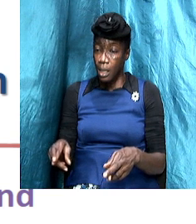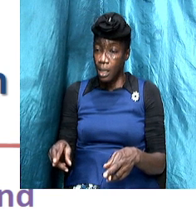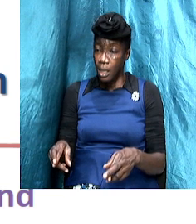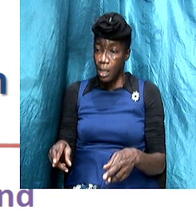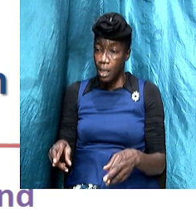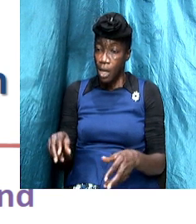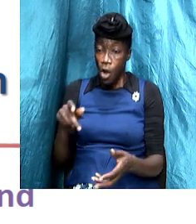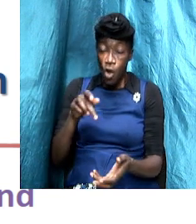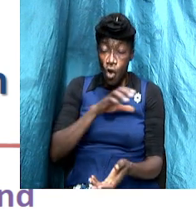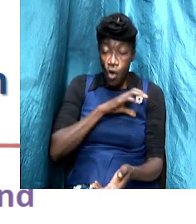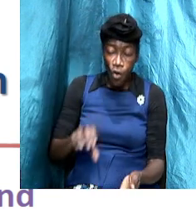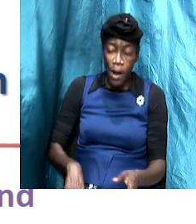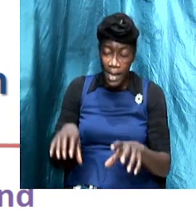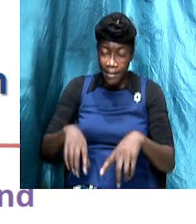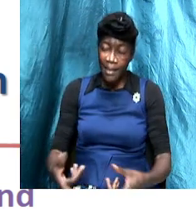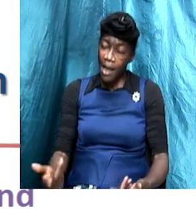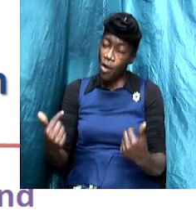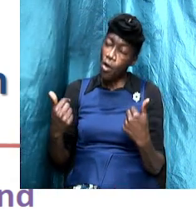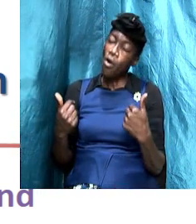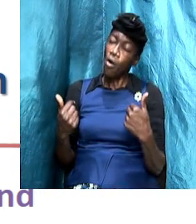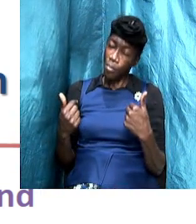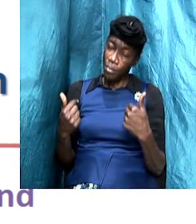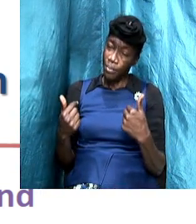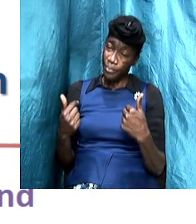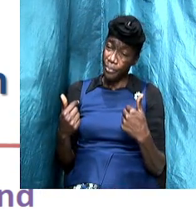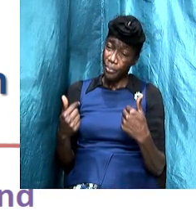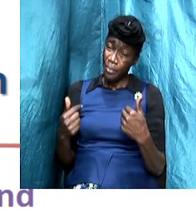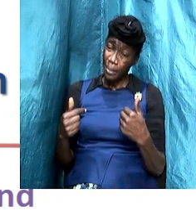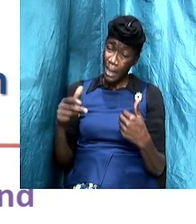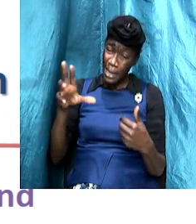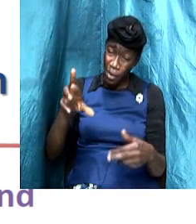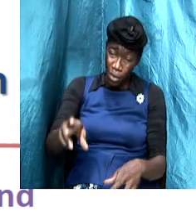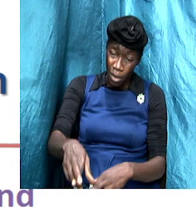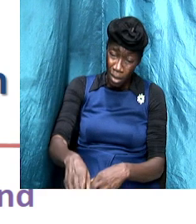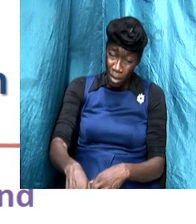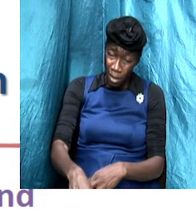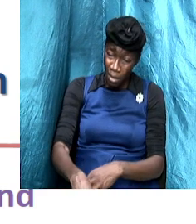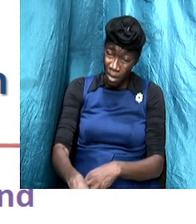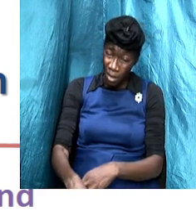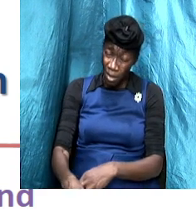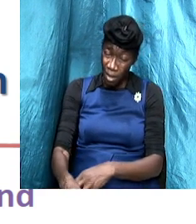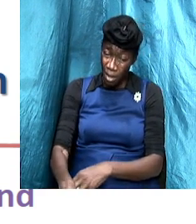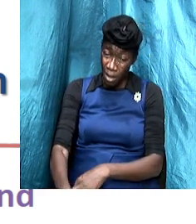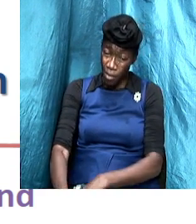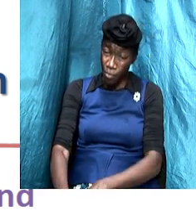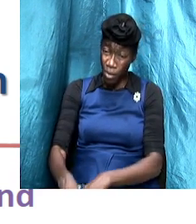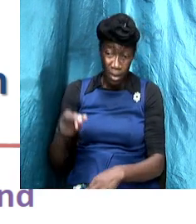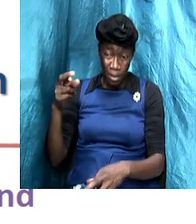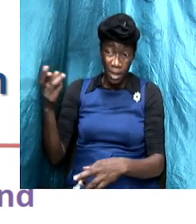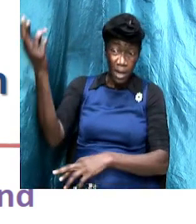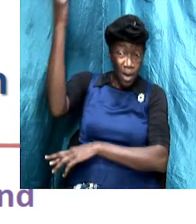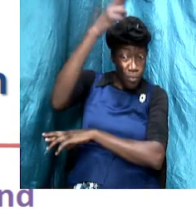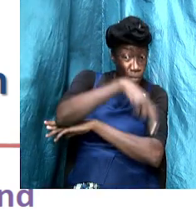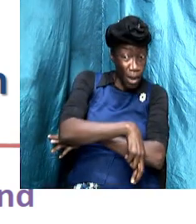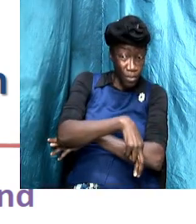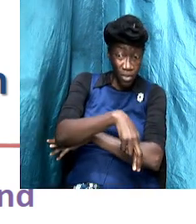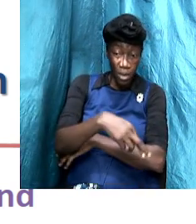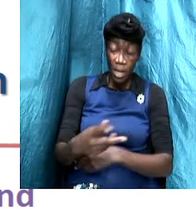And because we don't live with that level of expectancy, that level of urgency that it can happen now, we live our lives